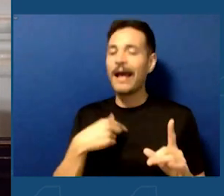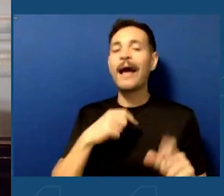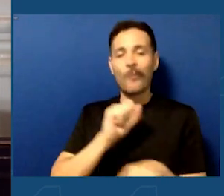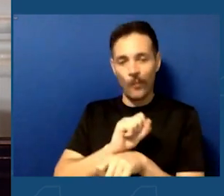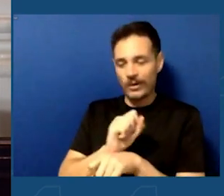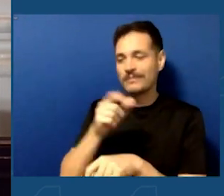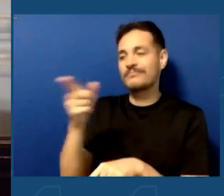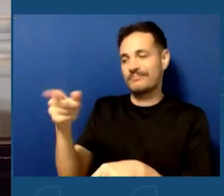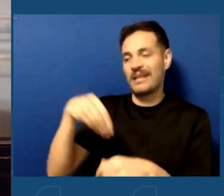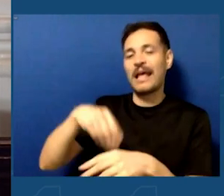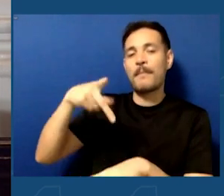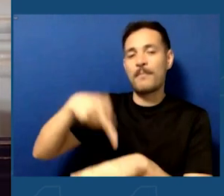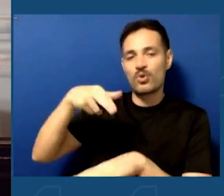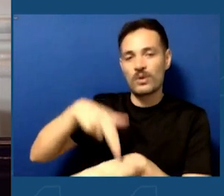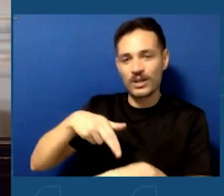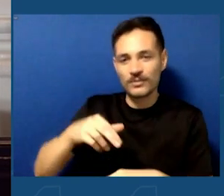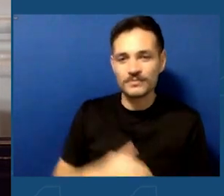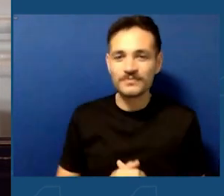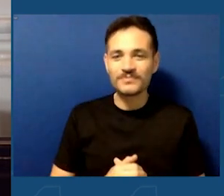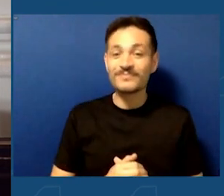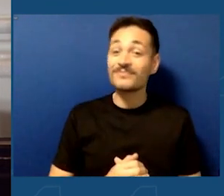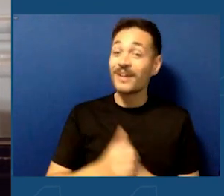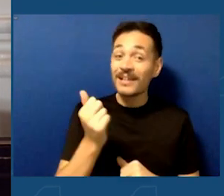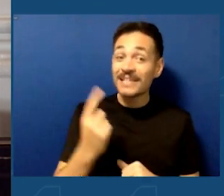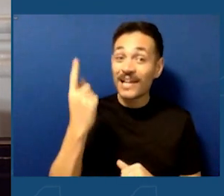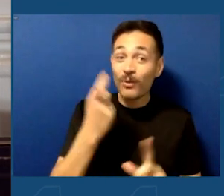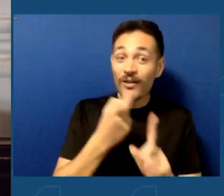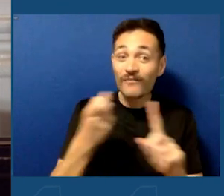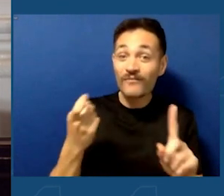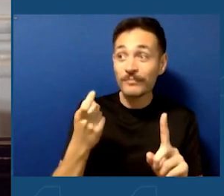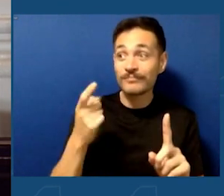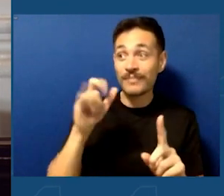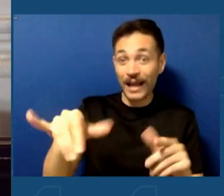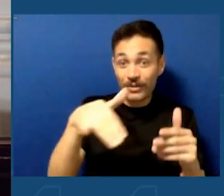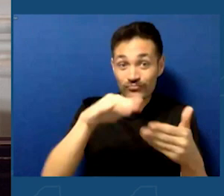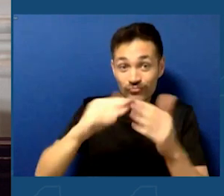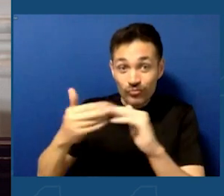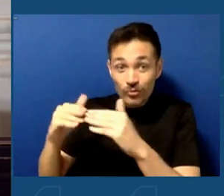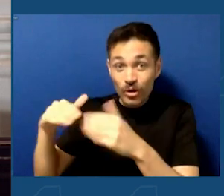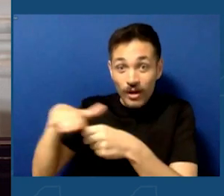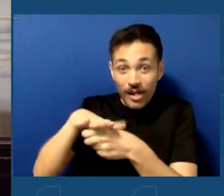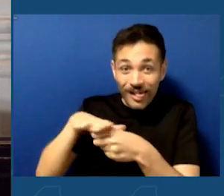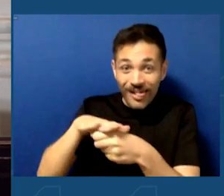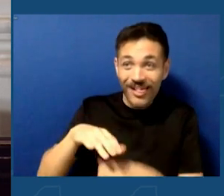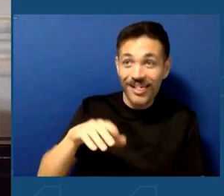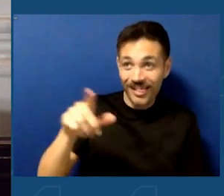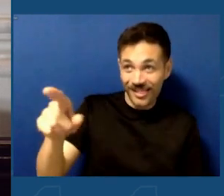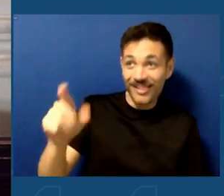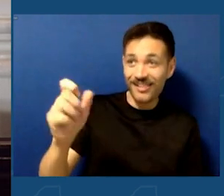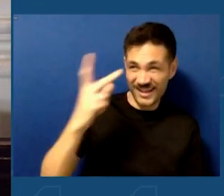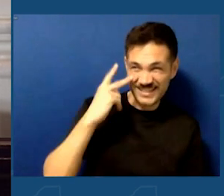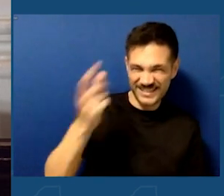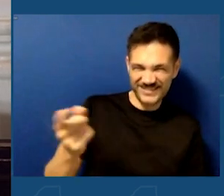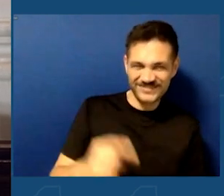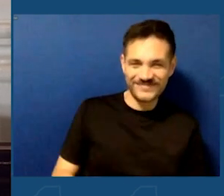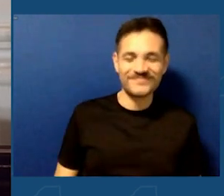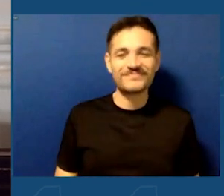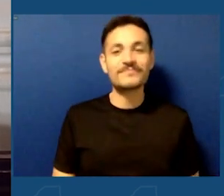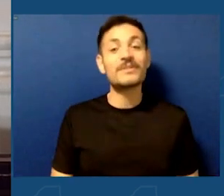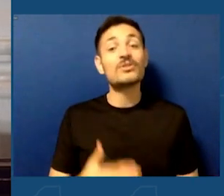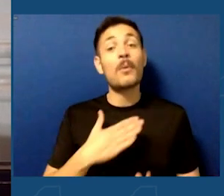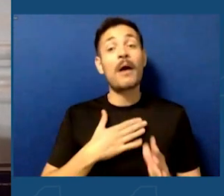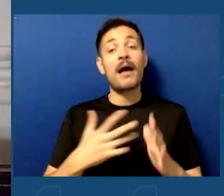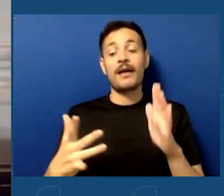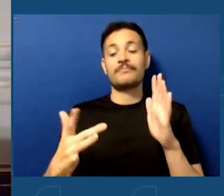anybody from Arecibo in here? Okay, I see you. I see you. All right. My sophomore year in